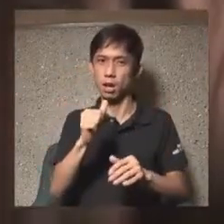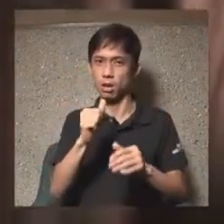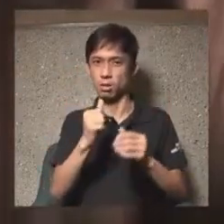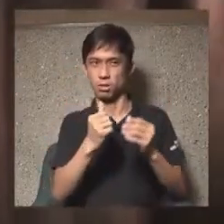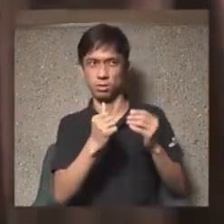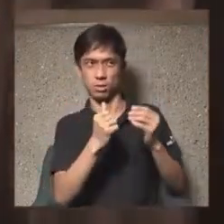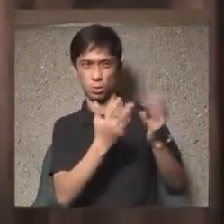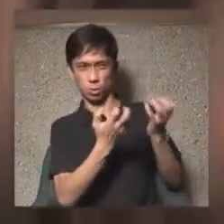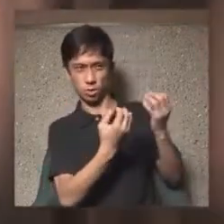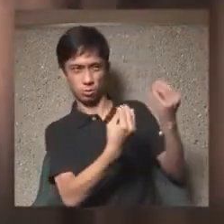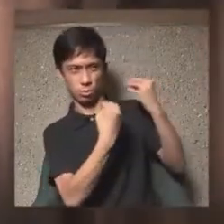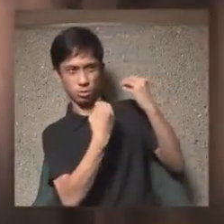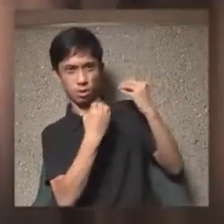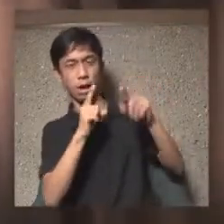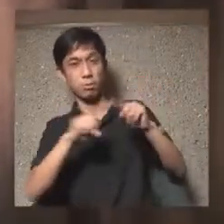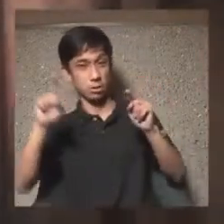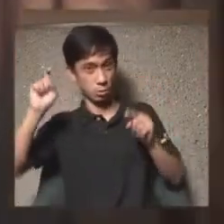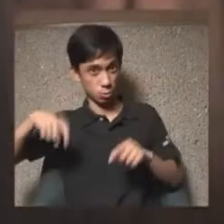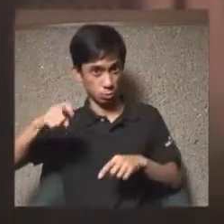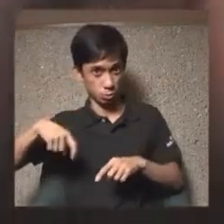eventually learn how to dance.